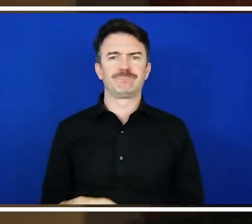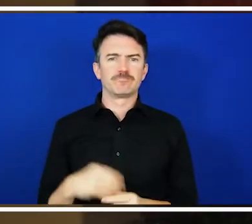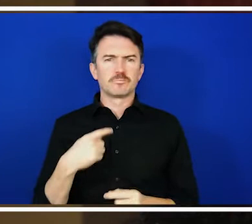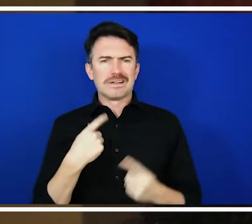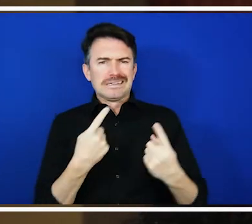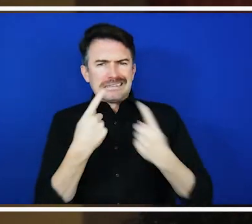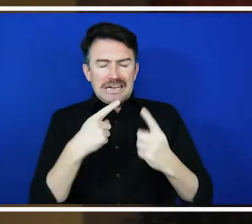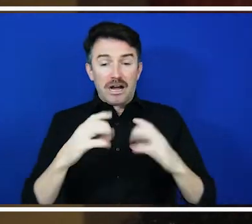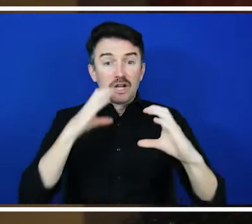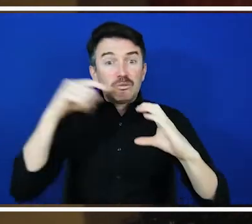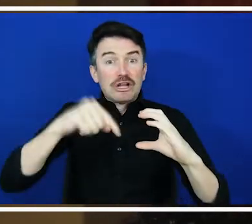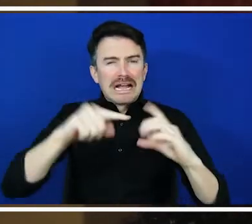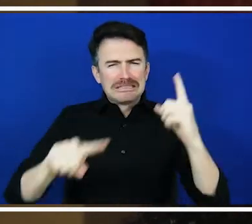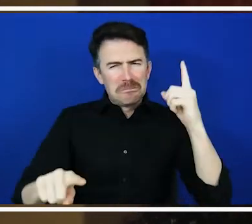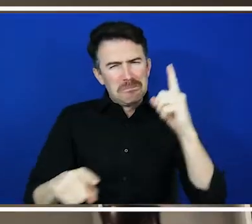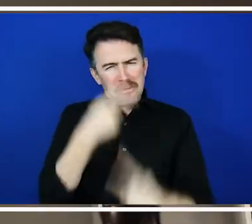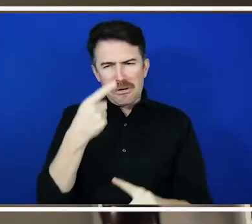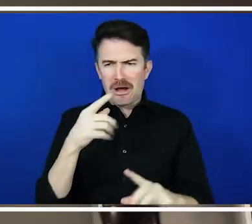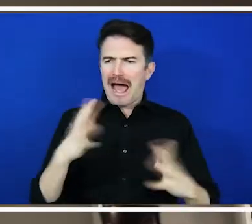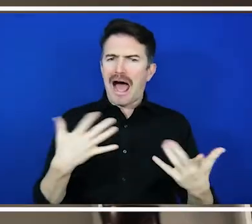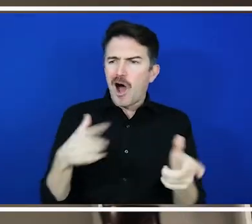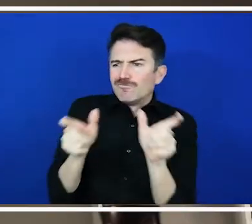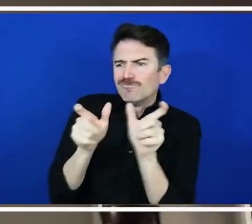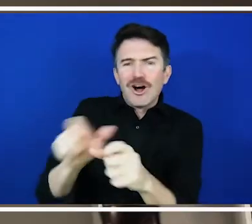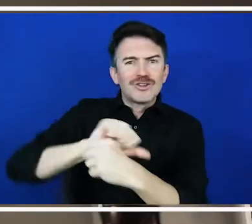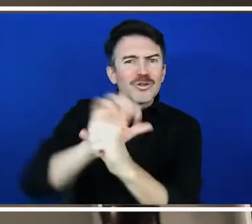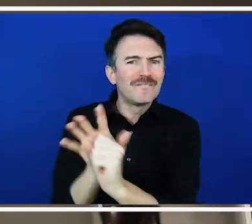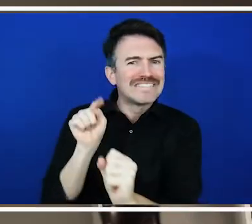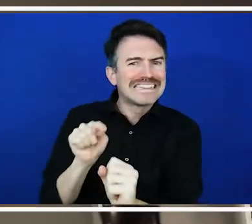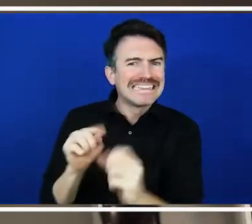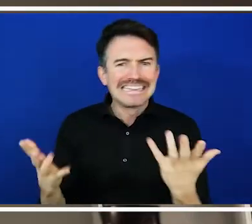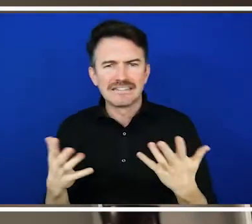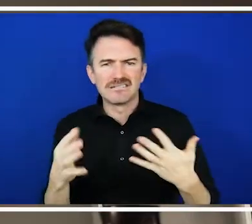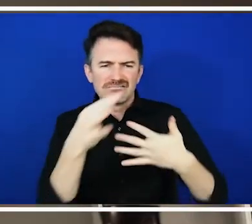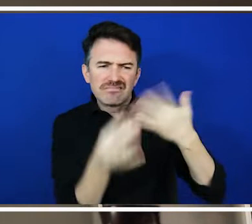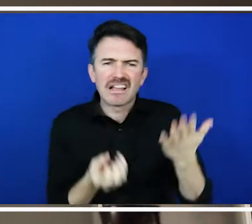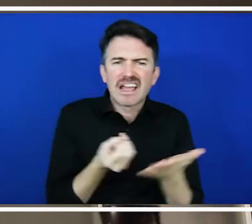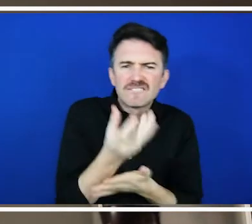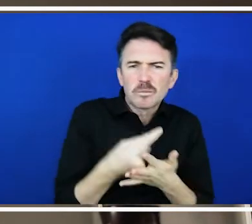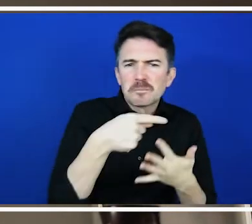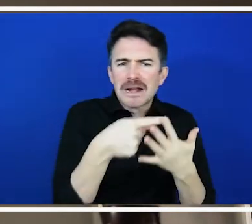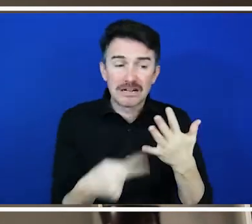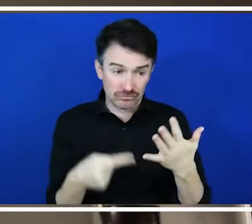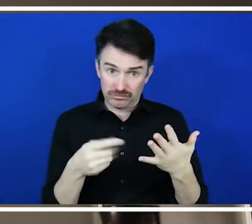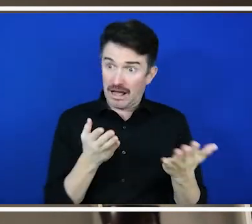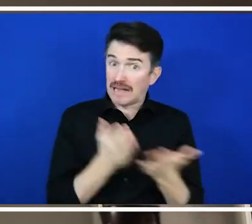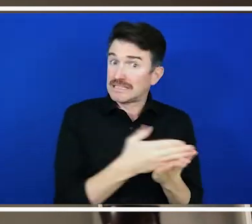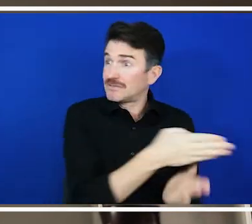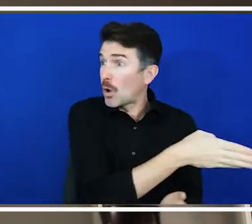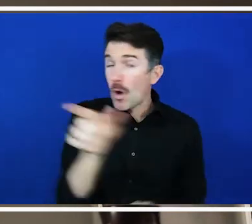We realized that communications about how to protect against COVID-19 were not accessible to